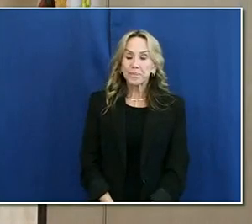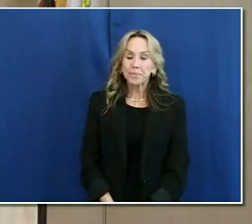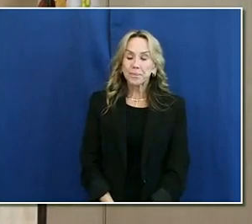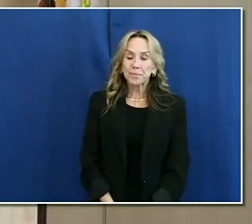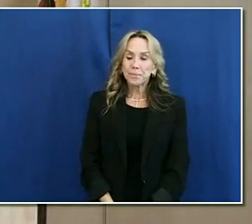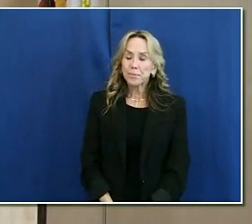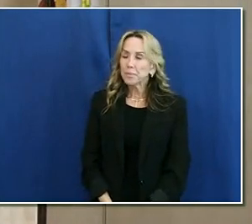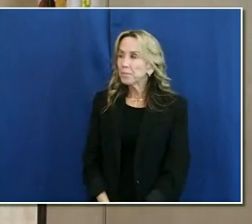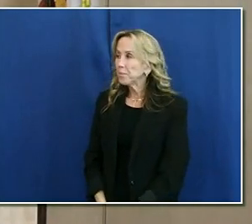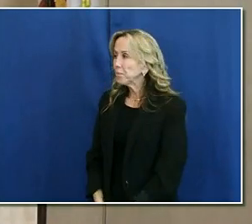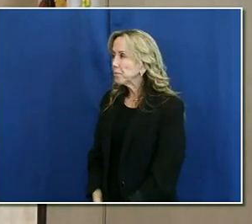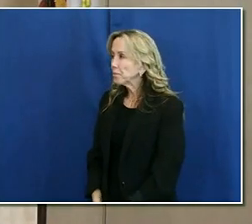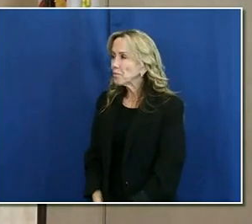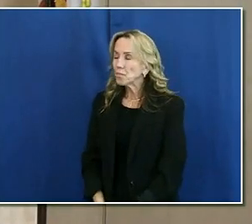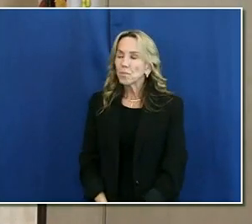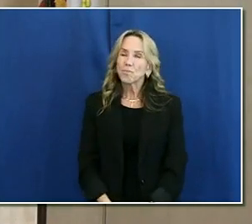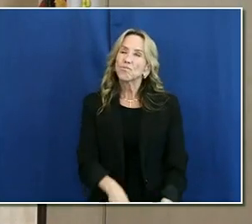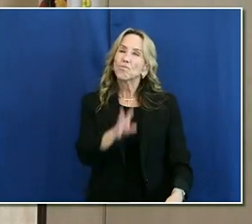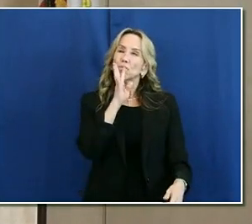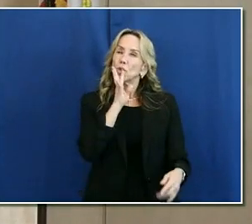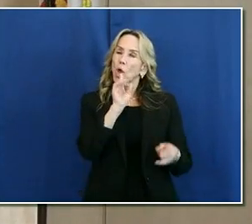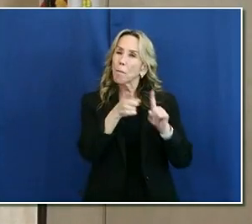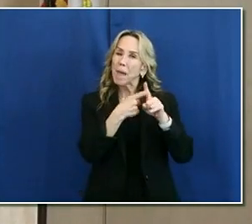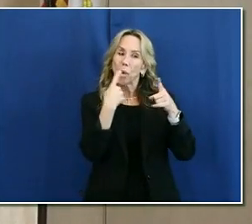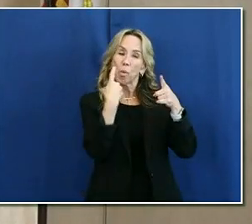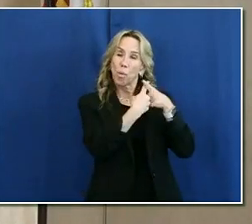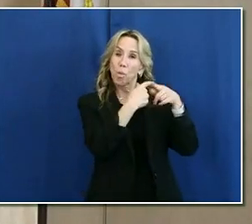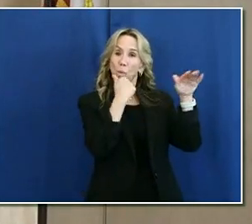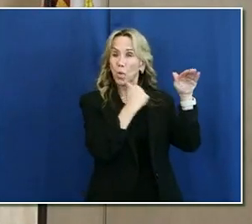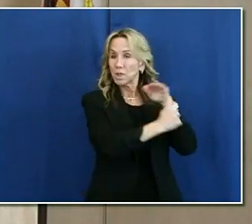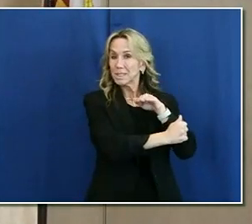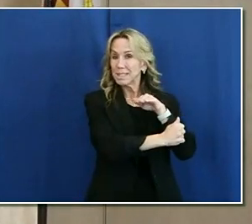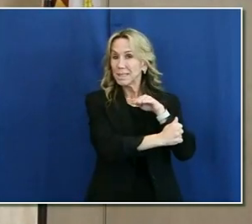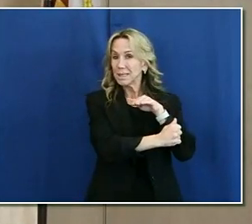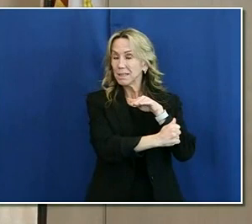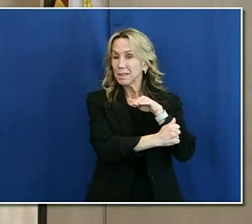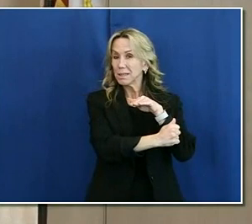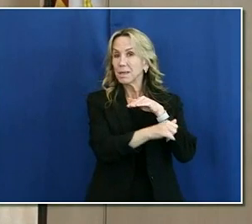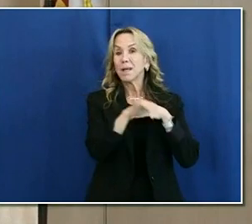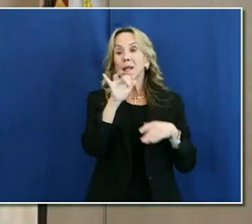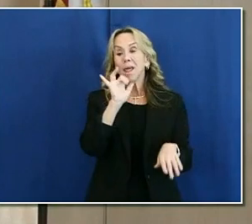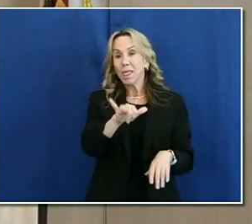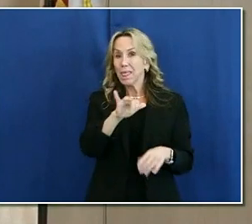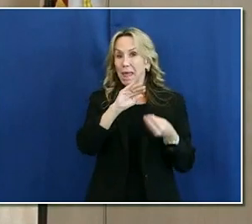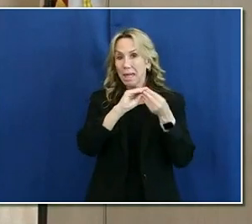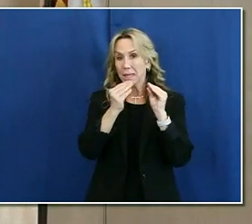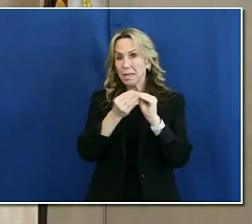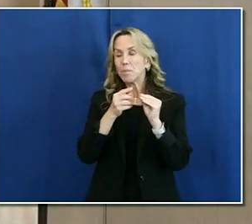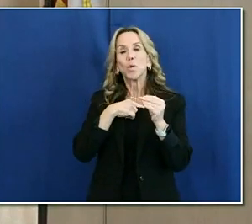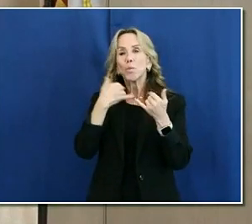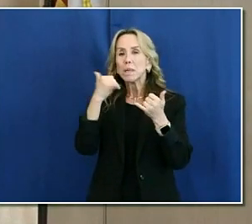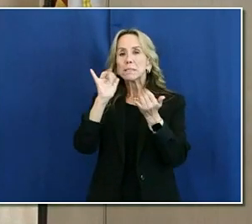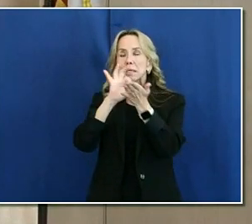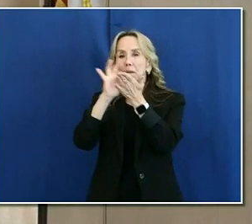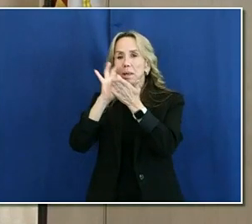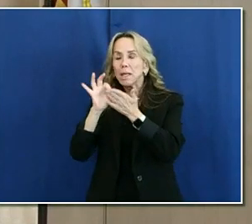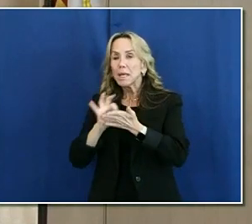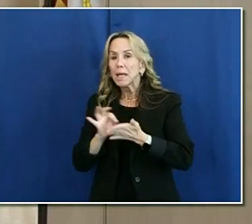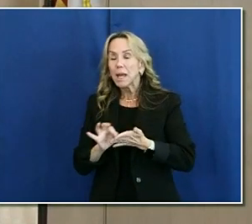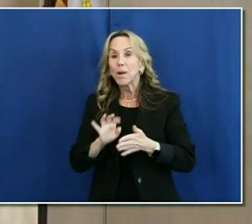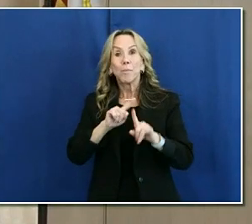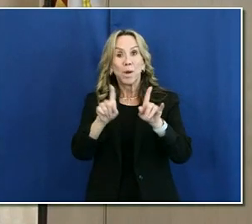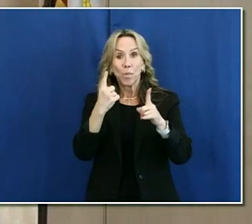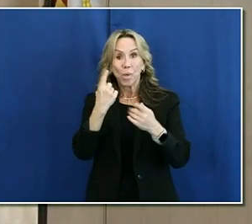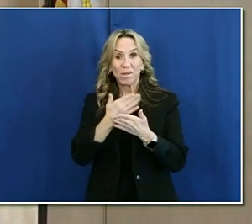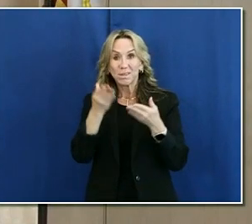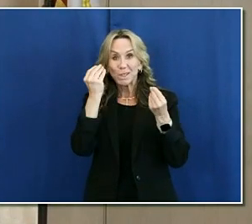So in terms of quarantine, that number, we are still getting a full count. So one of the things that we're very